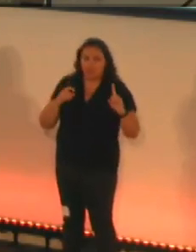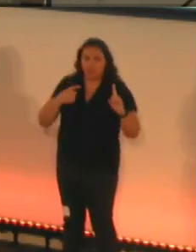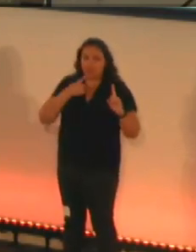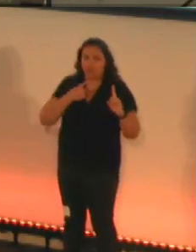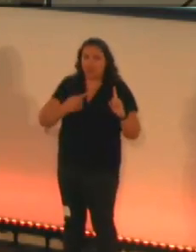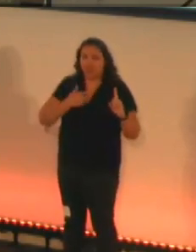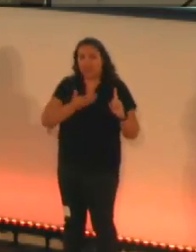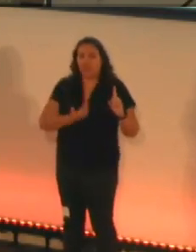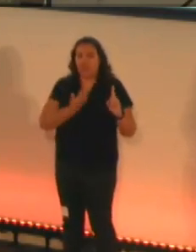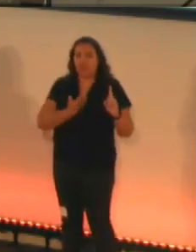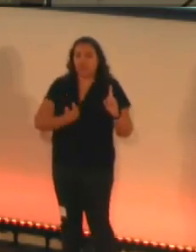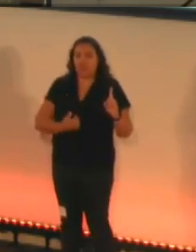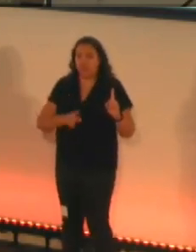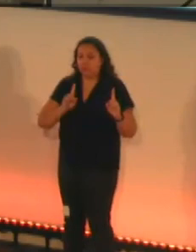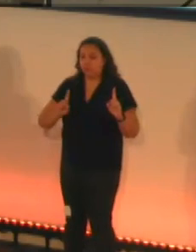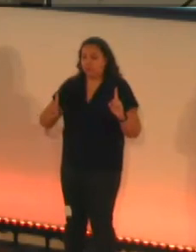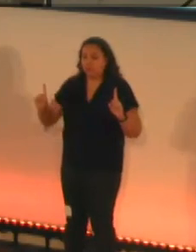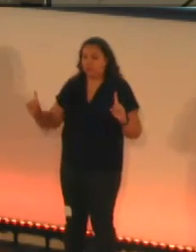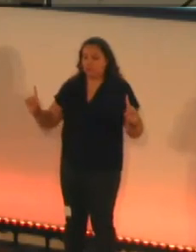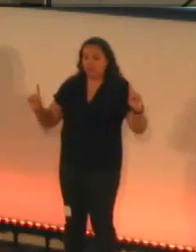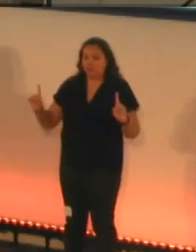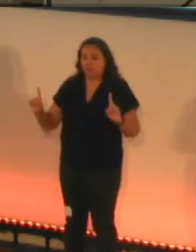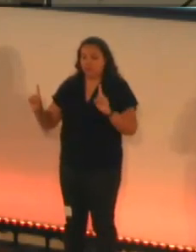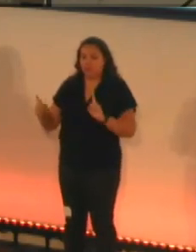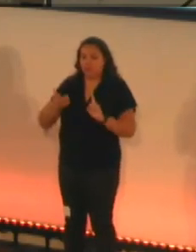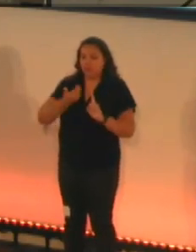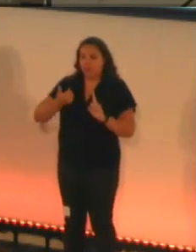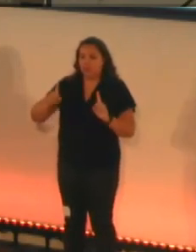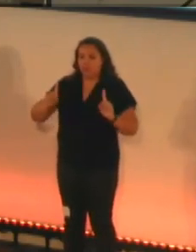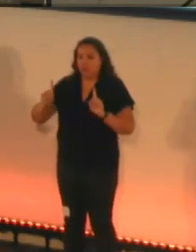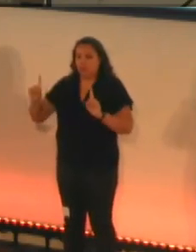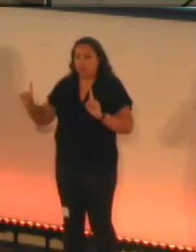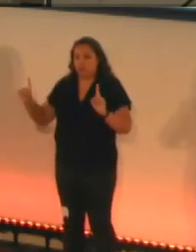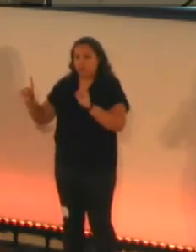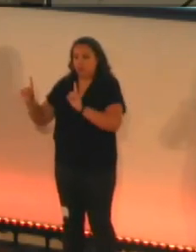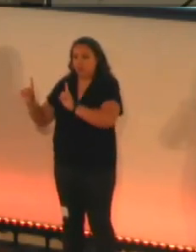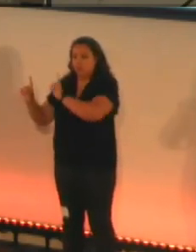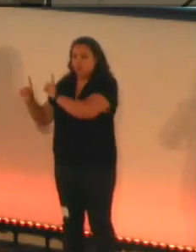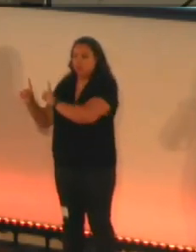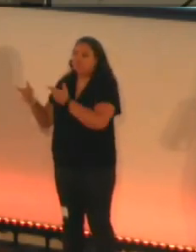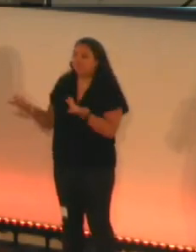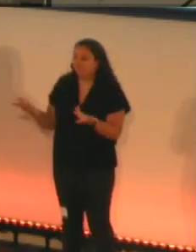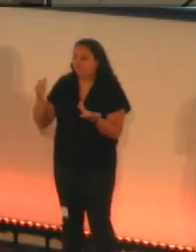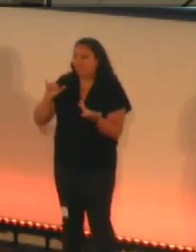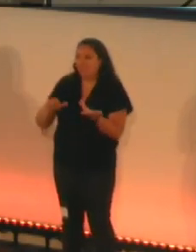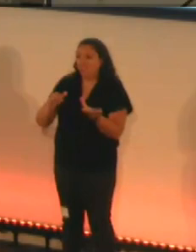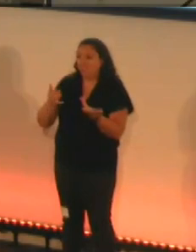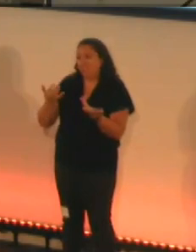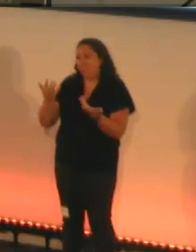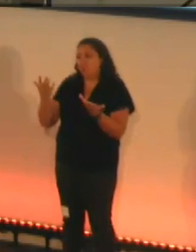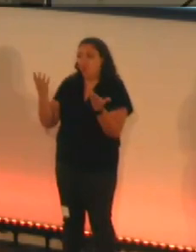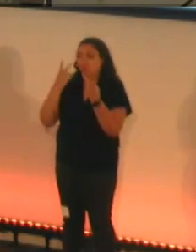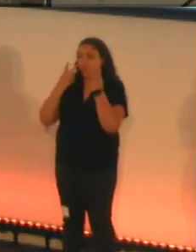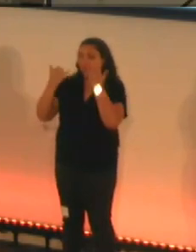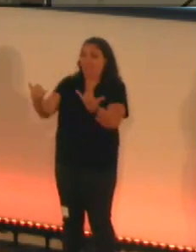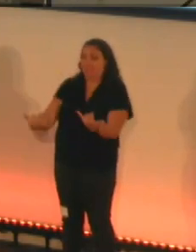more. And it would have just been all through virtual, like verbal voice chat, which is what's primarily used for contact between avatars right now.